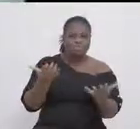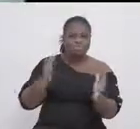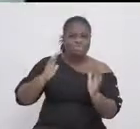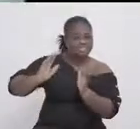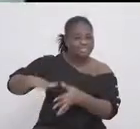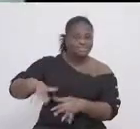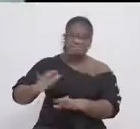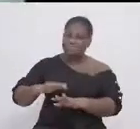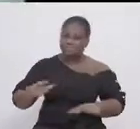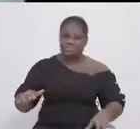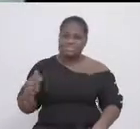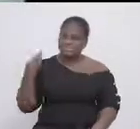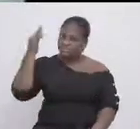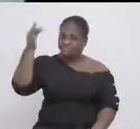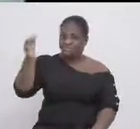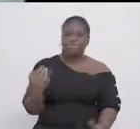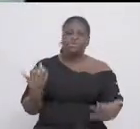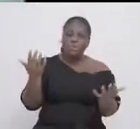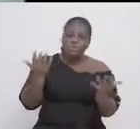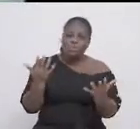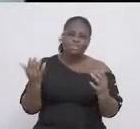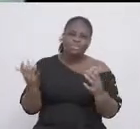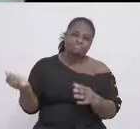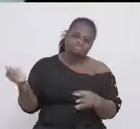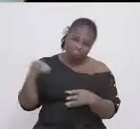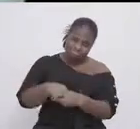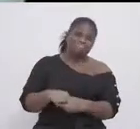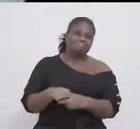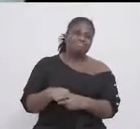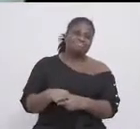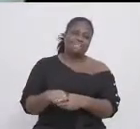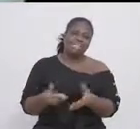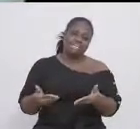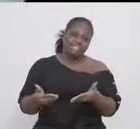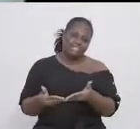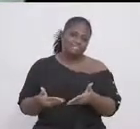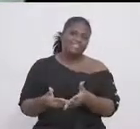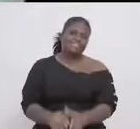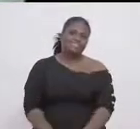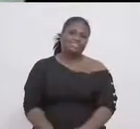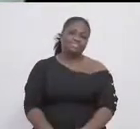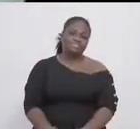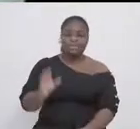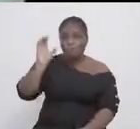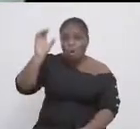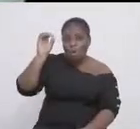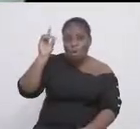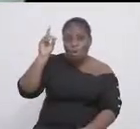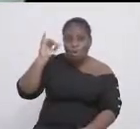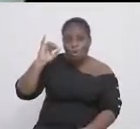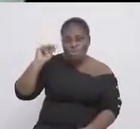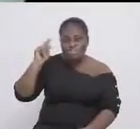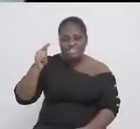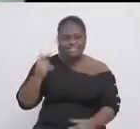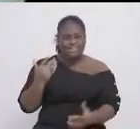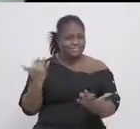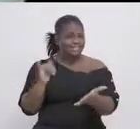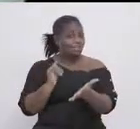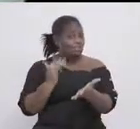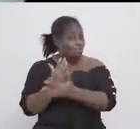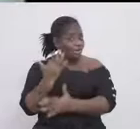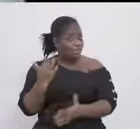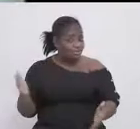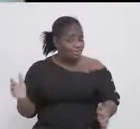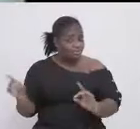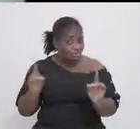children behind in the future, and we want to get them hooked, we want to get them introduced to coding, and this is the right stage to introduce coding